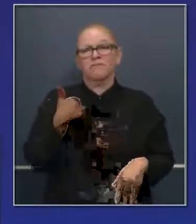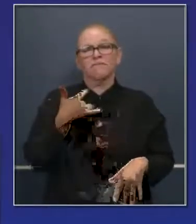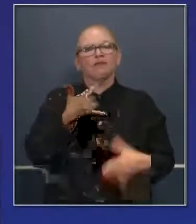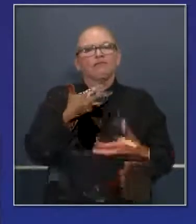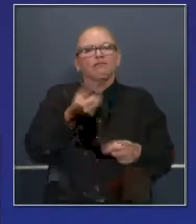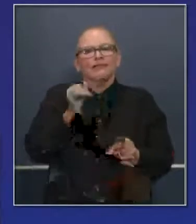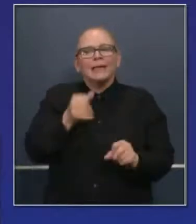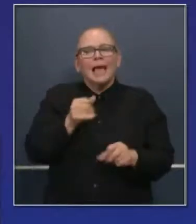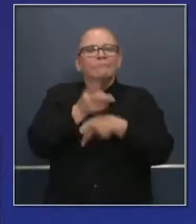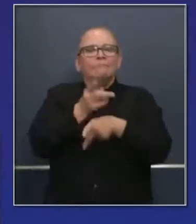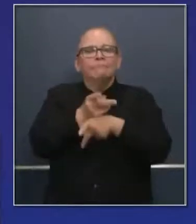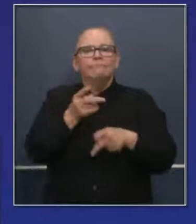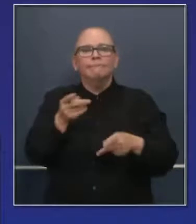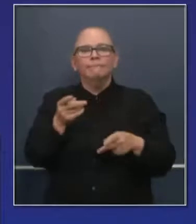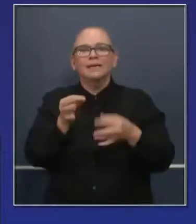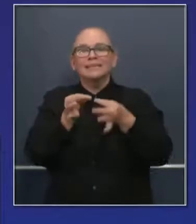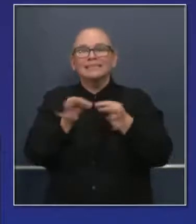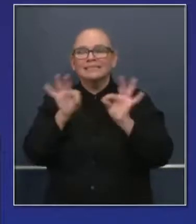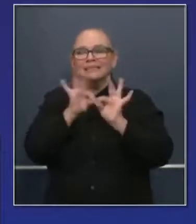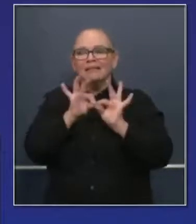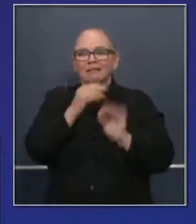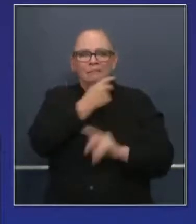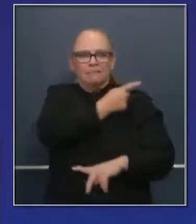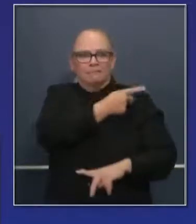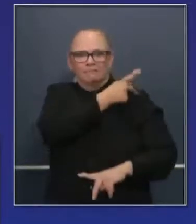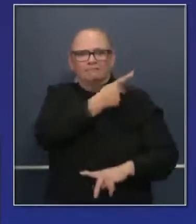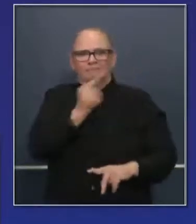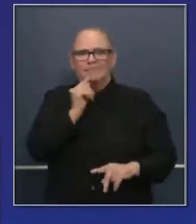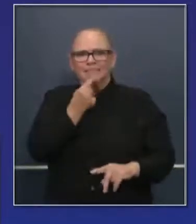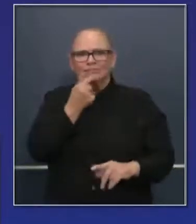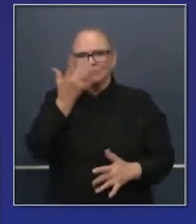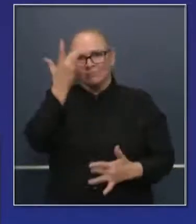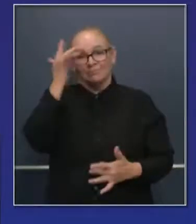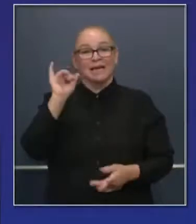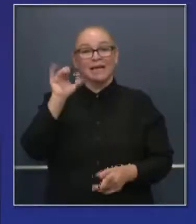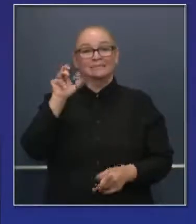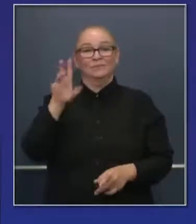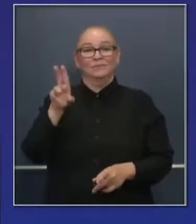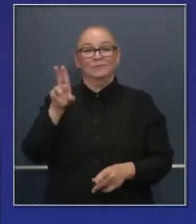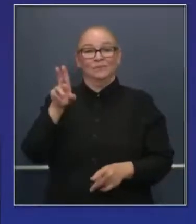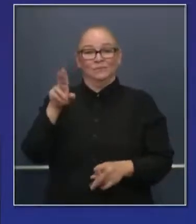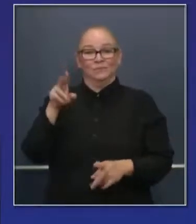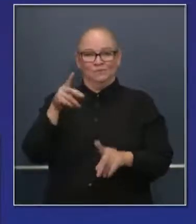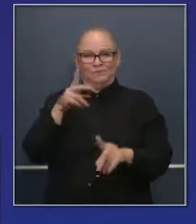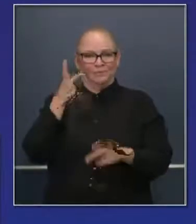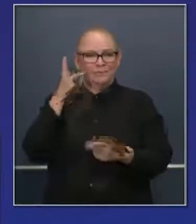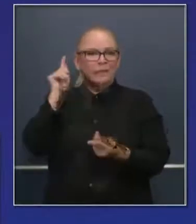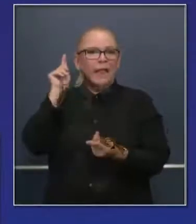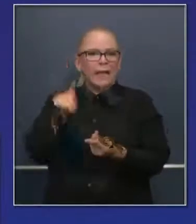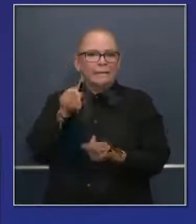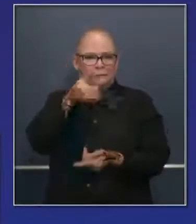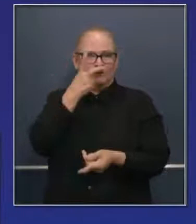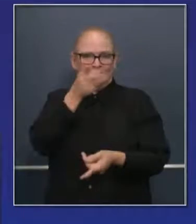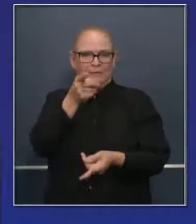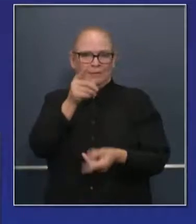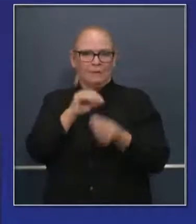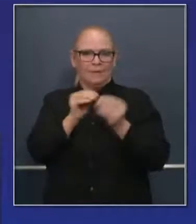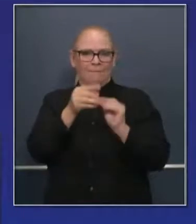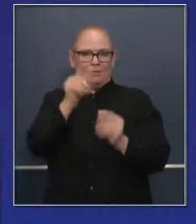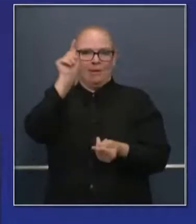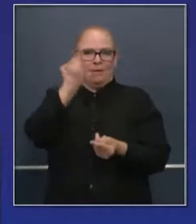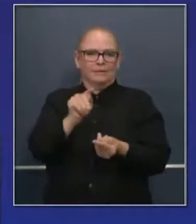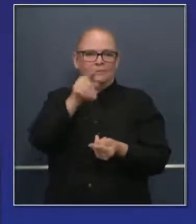The ICU numbers declining, the total number of ICU patients reflected here in this graph to